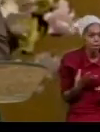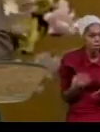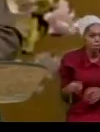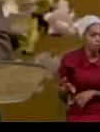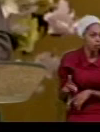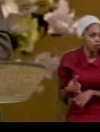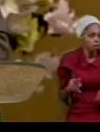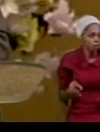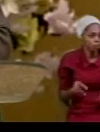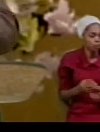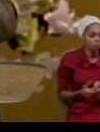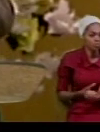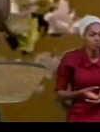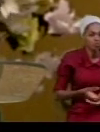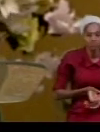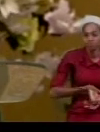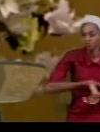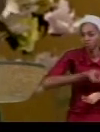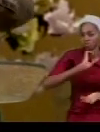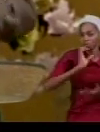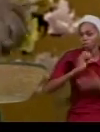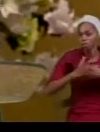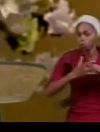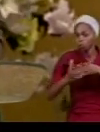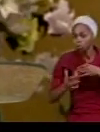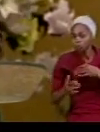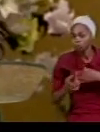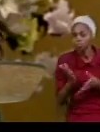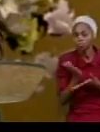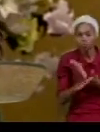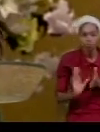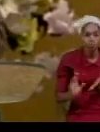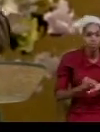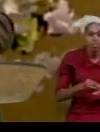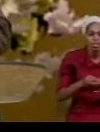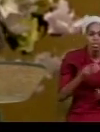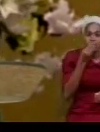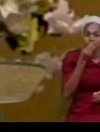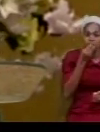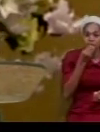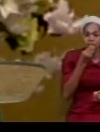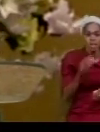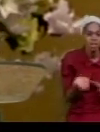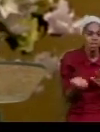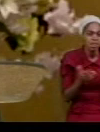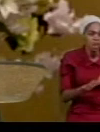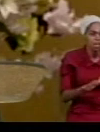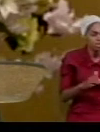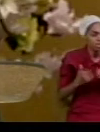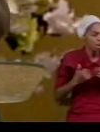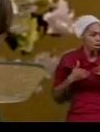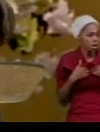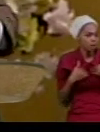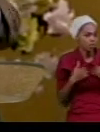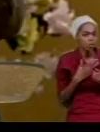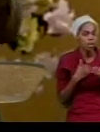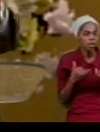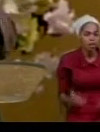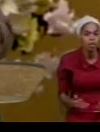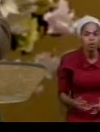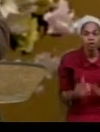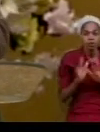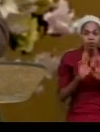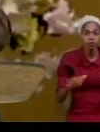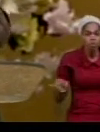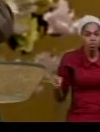drink blood. Some of them eat dead animals. And therefore, the children of Israel, so precious to